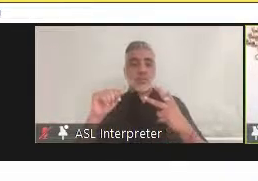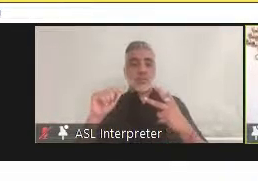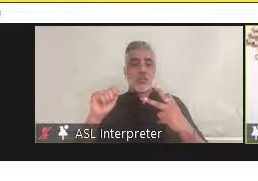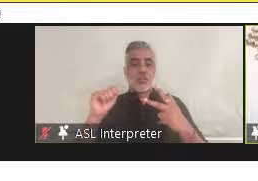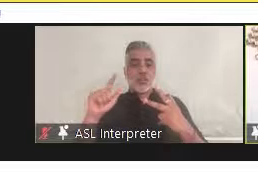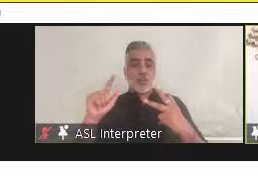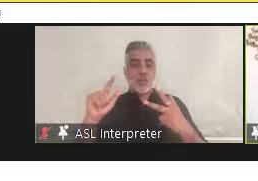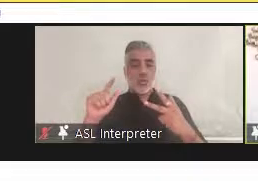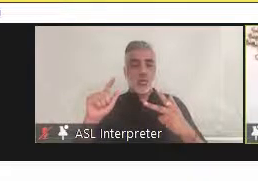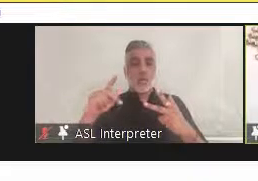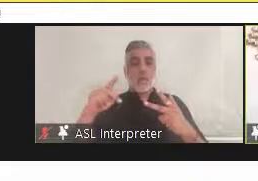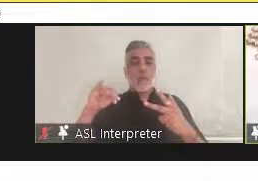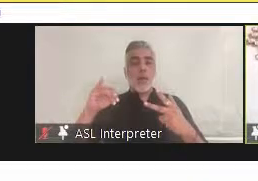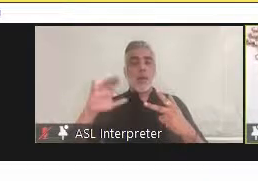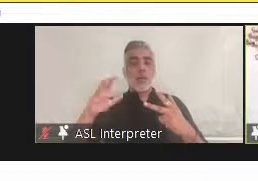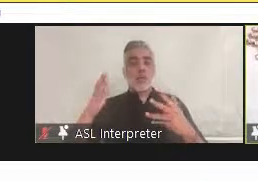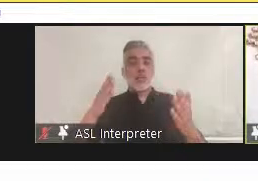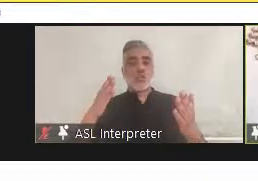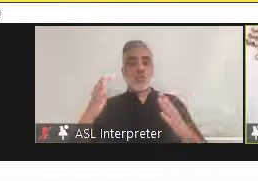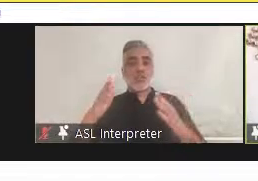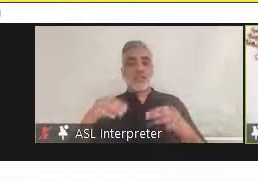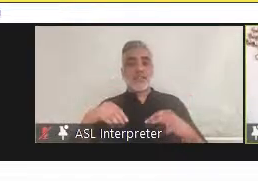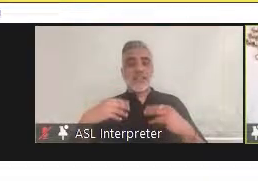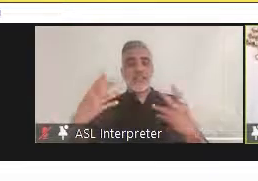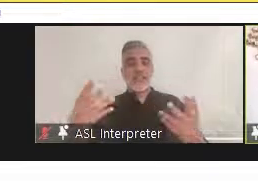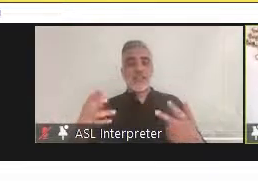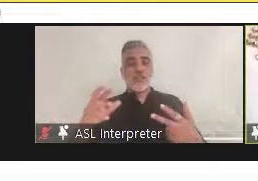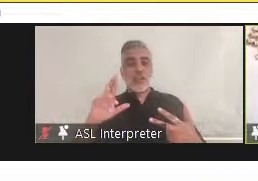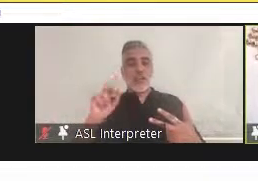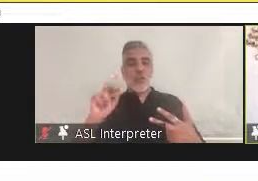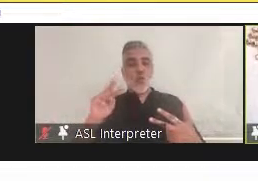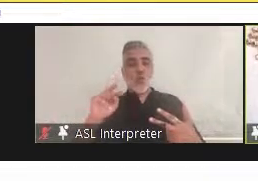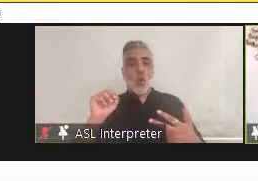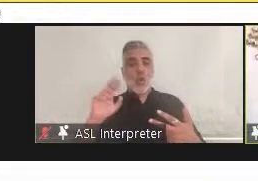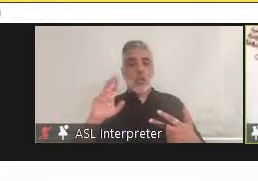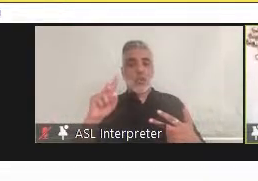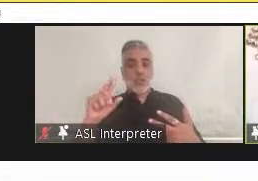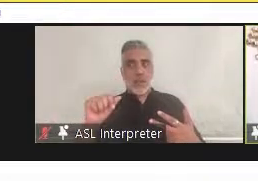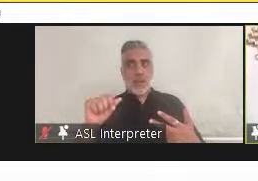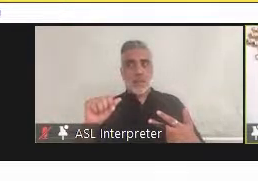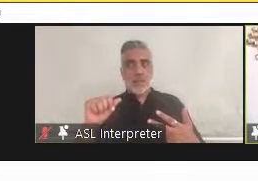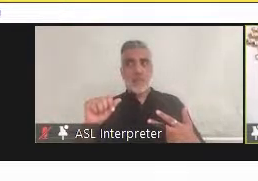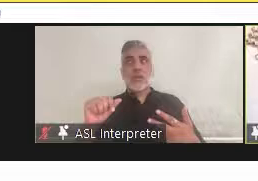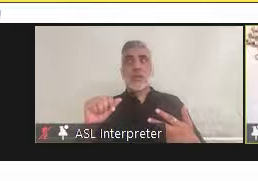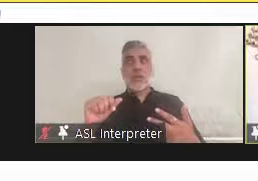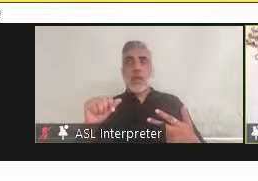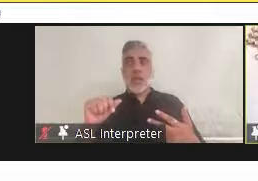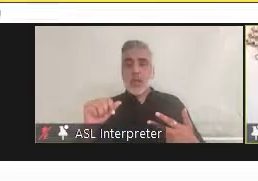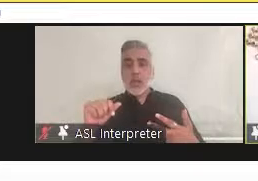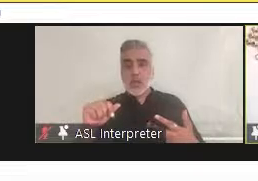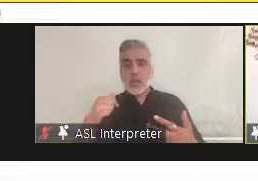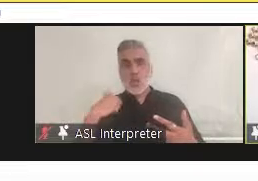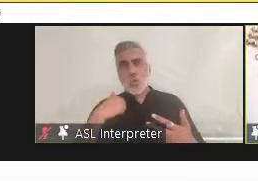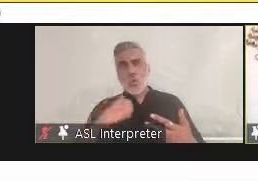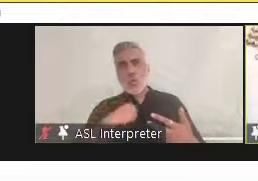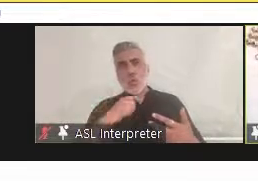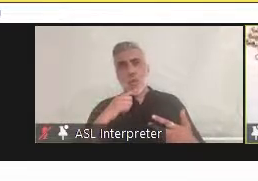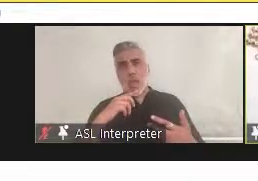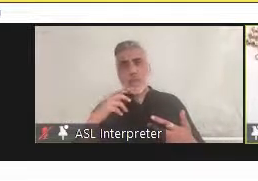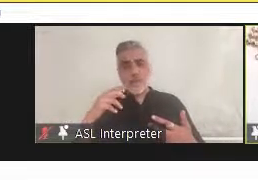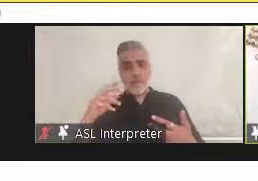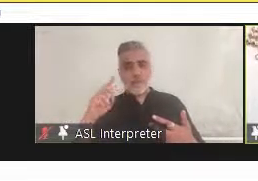or digital public service delivery in Rwanda. And as part of this, we have things like the digital